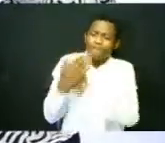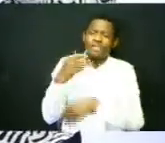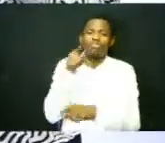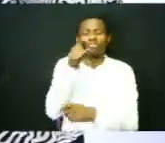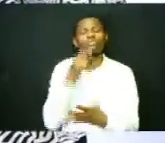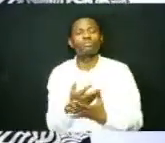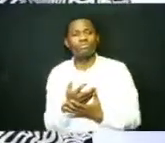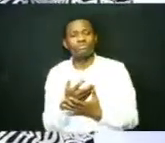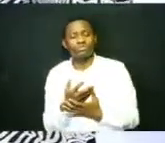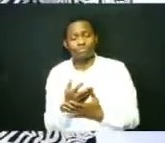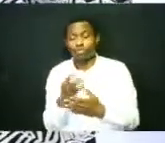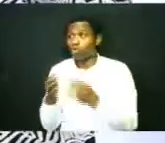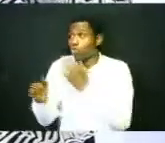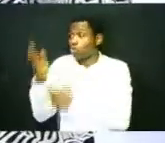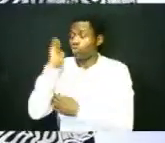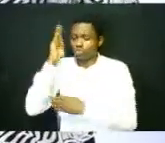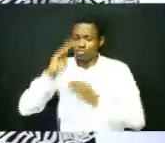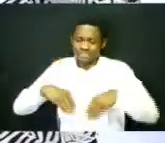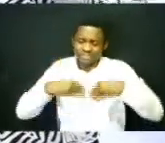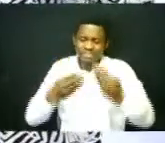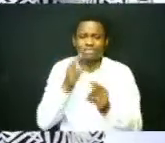midst of adversities.